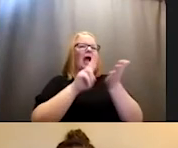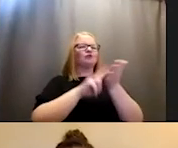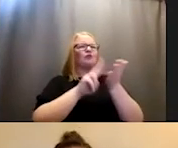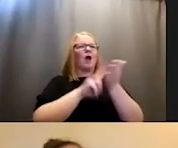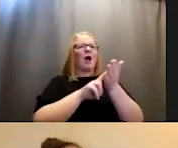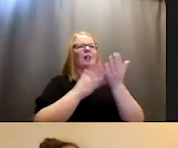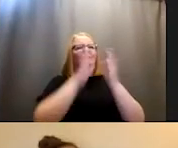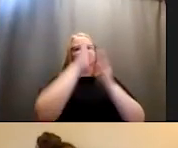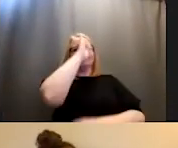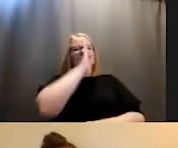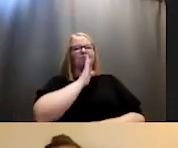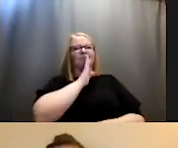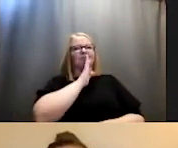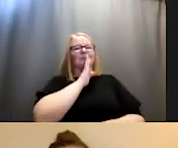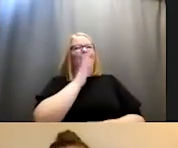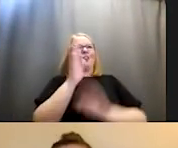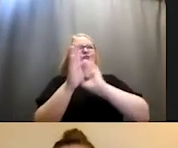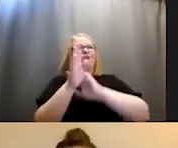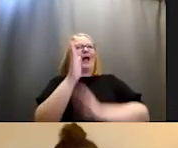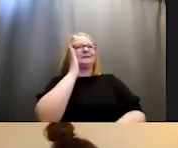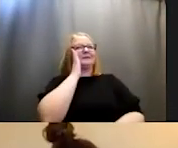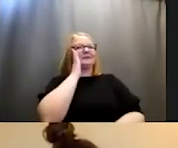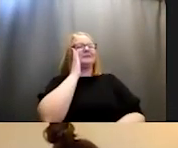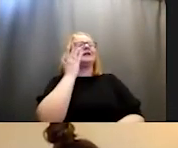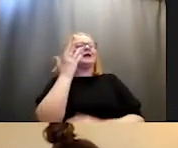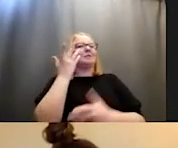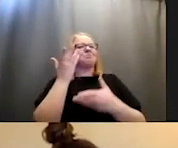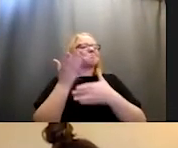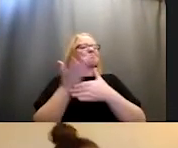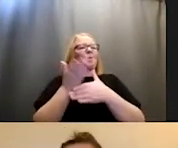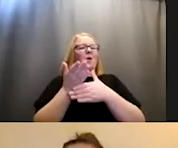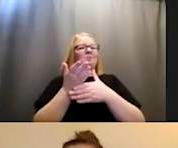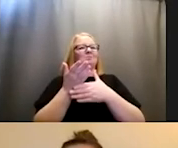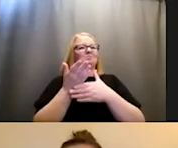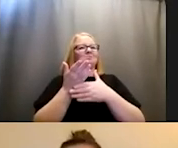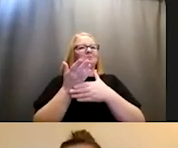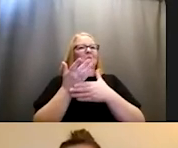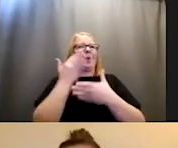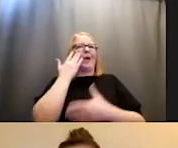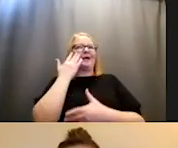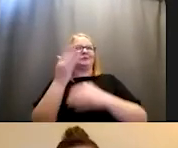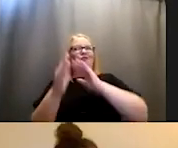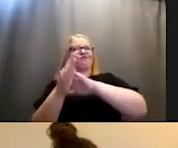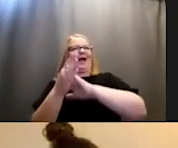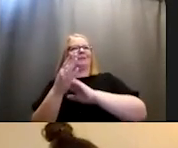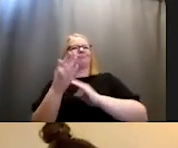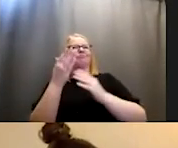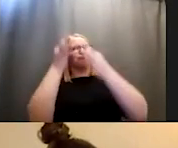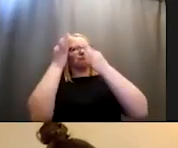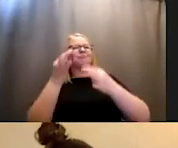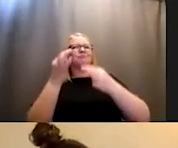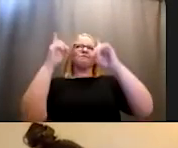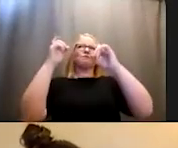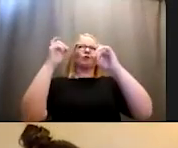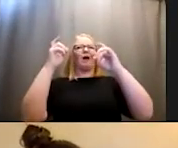not working, and on the right, this is the makeup that they put on themselves when they are on set for photography and for photo